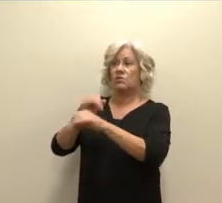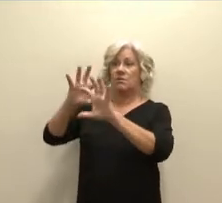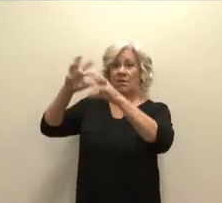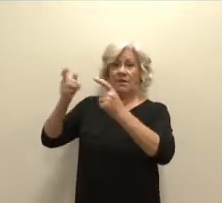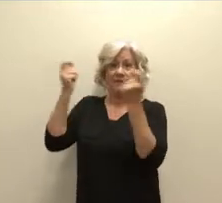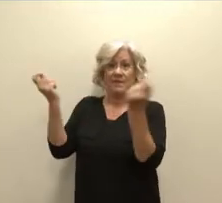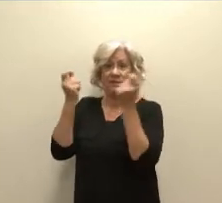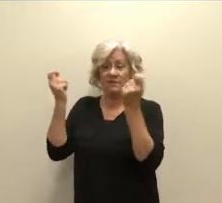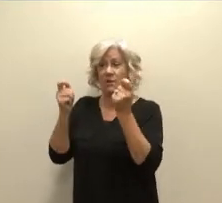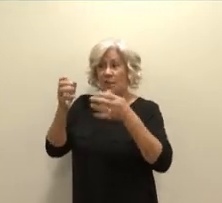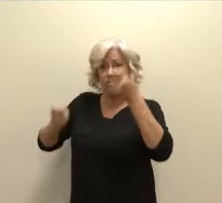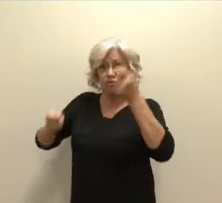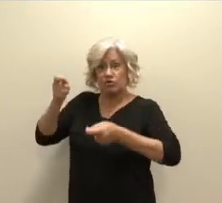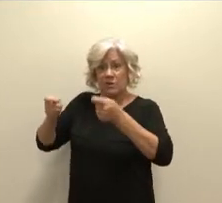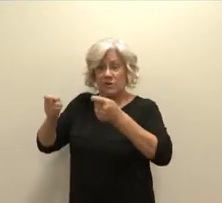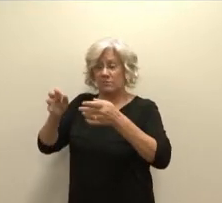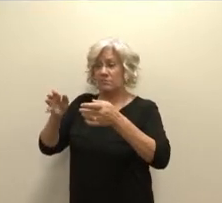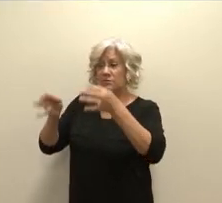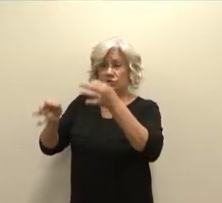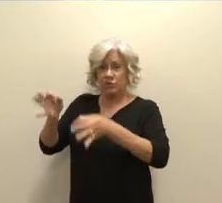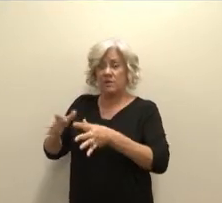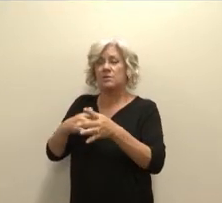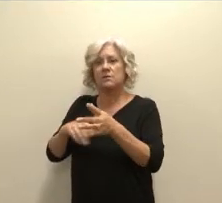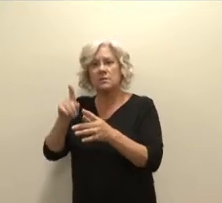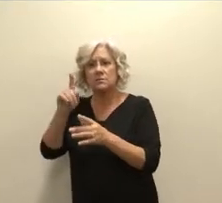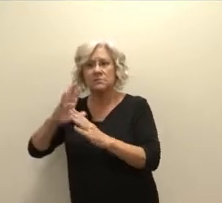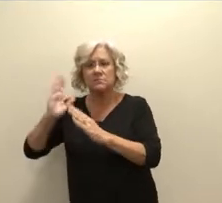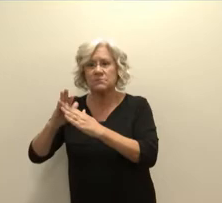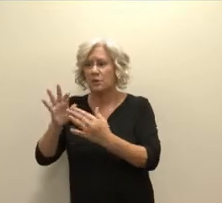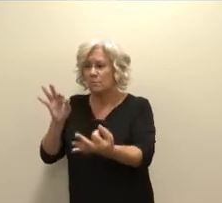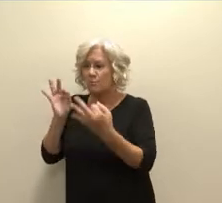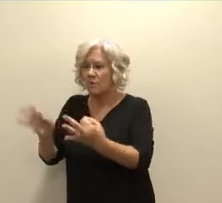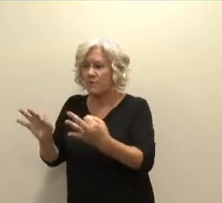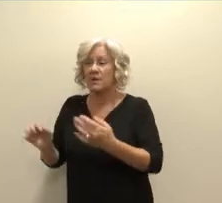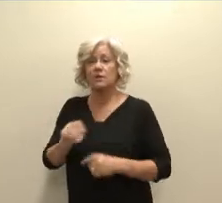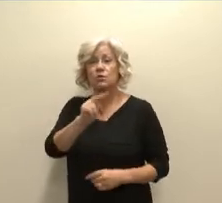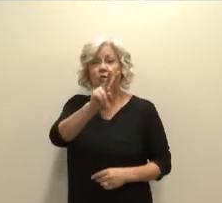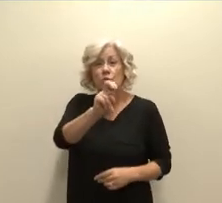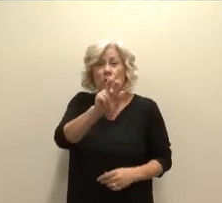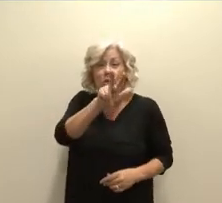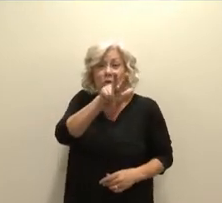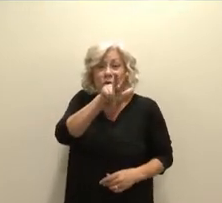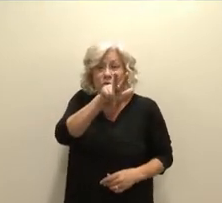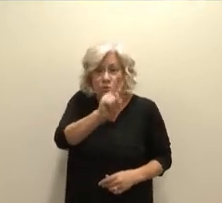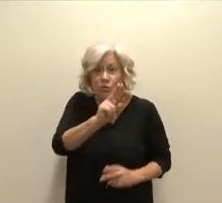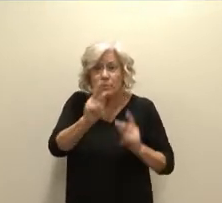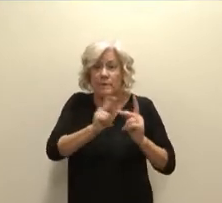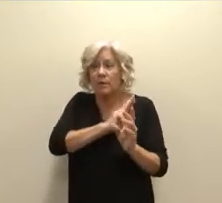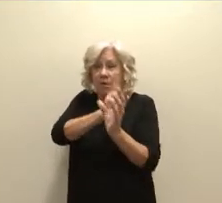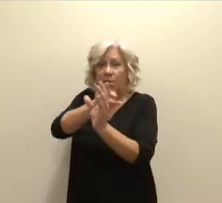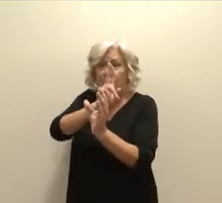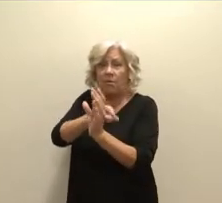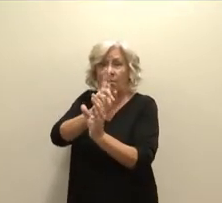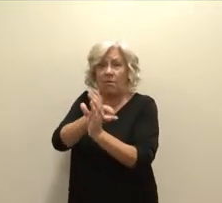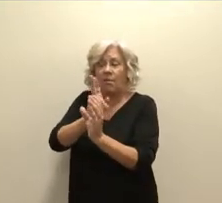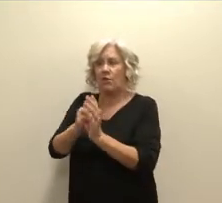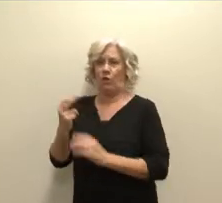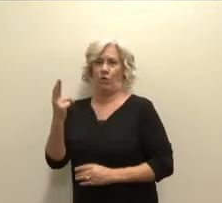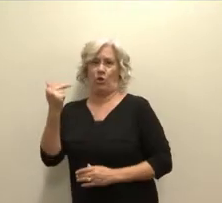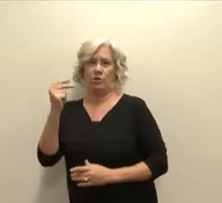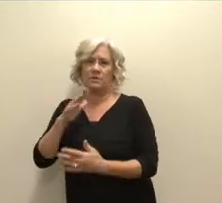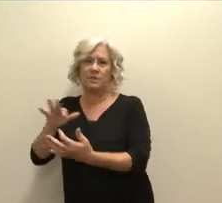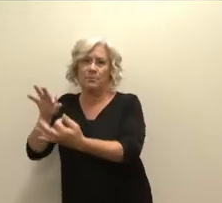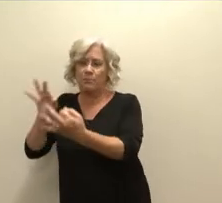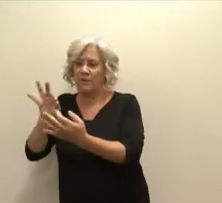Of 232 entries in this national competition, just 13 received a perfect score.